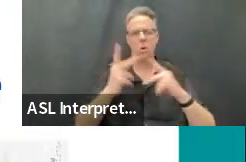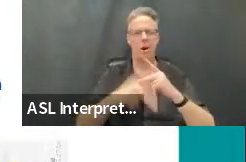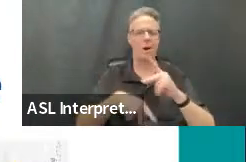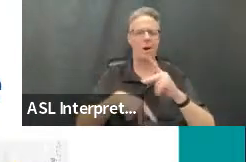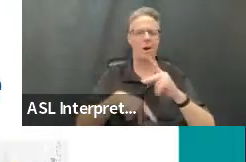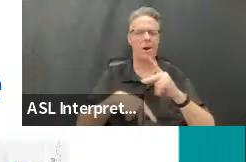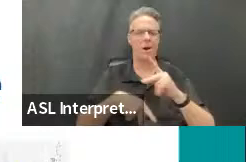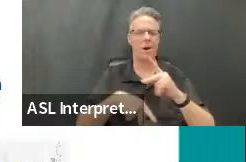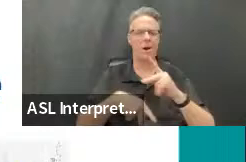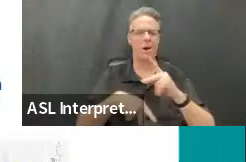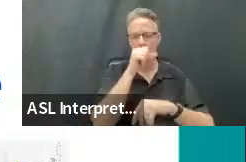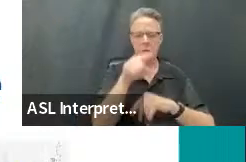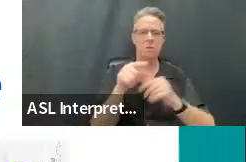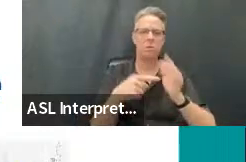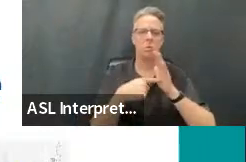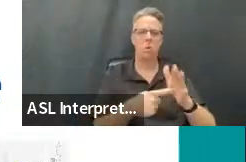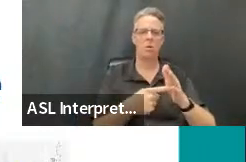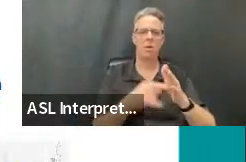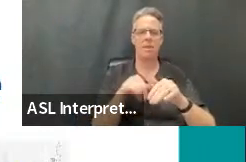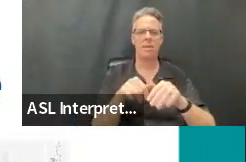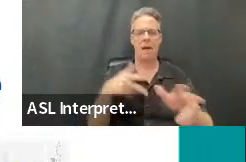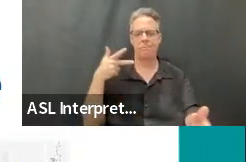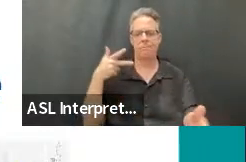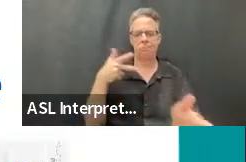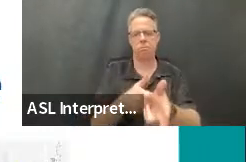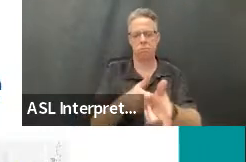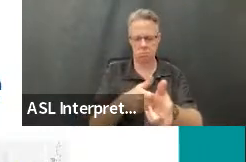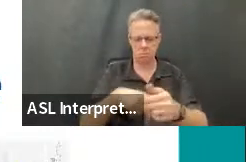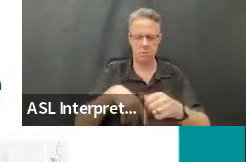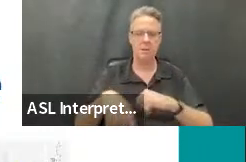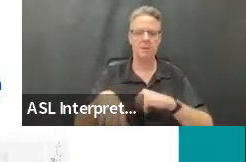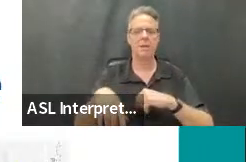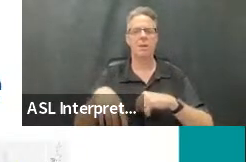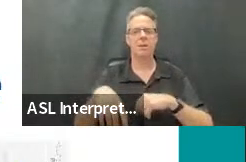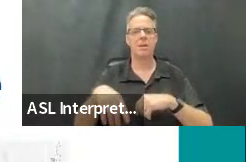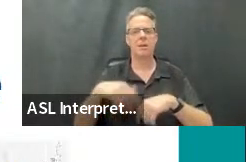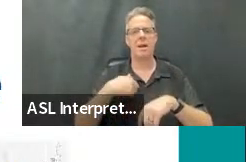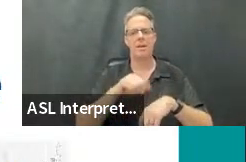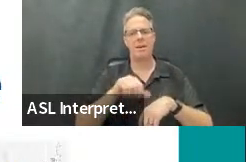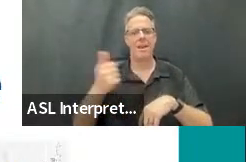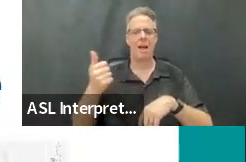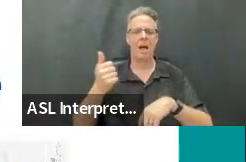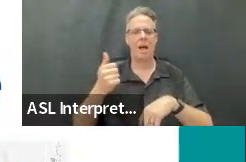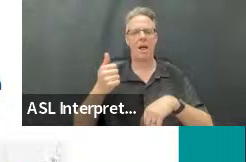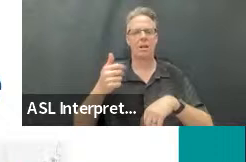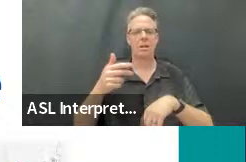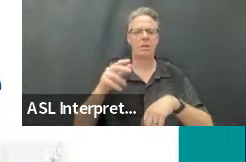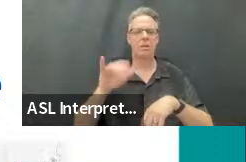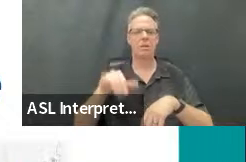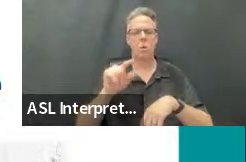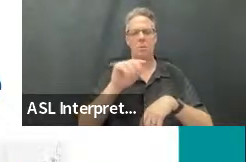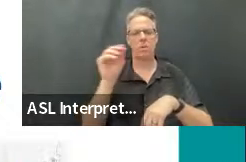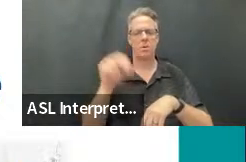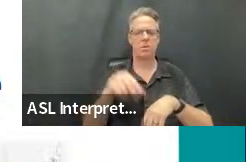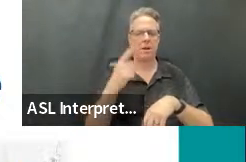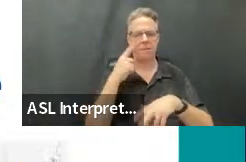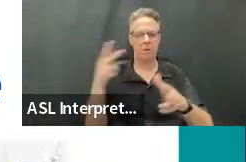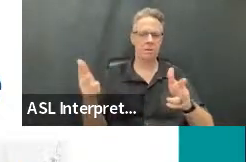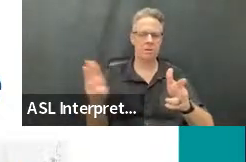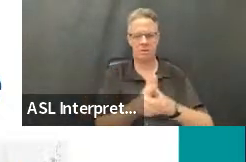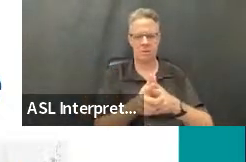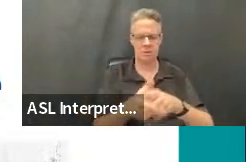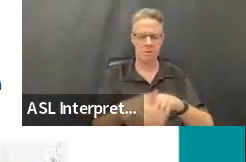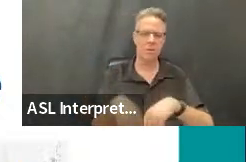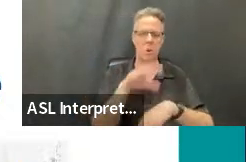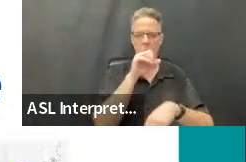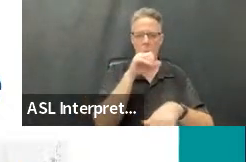orange is kind of showing you our rear end collisions. We have side swipe crashes, which is about 20%. The orange rear end